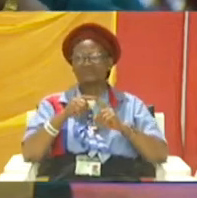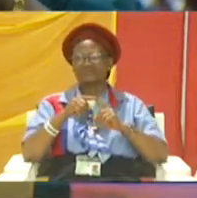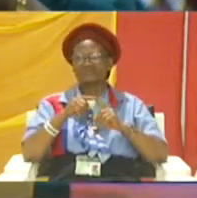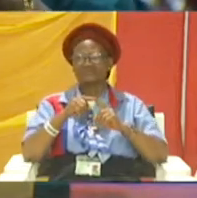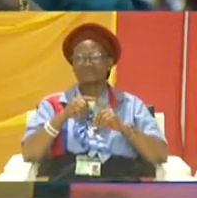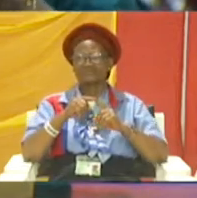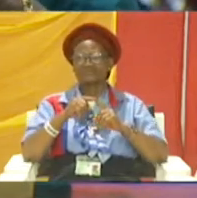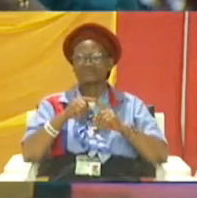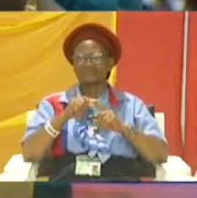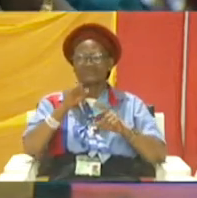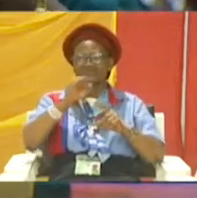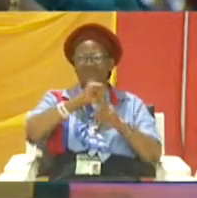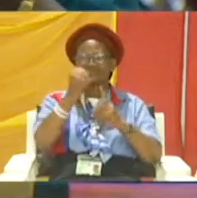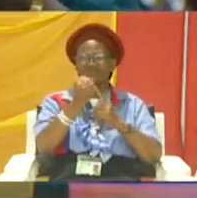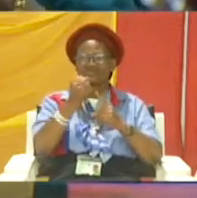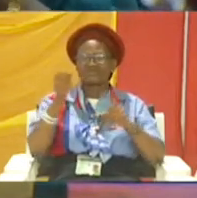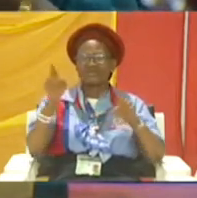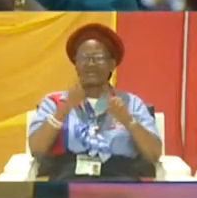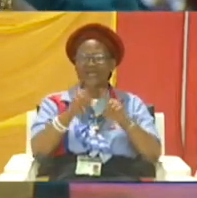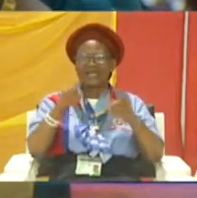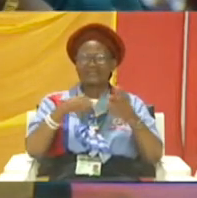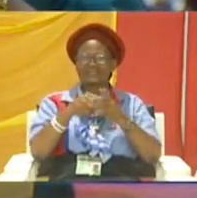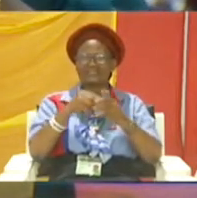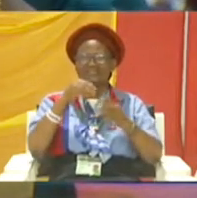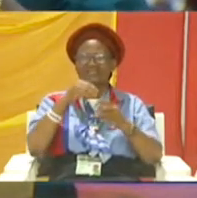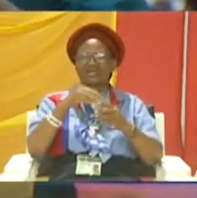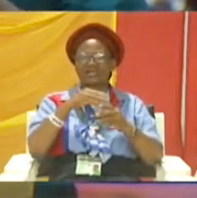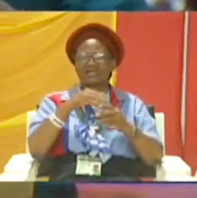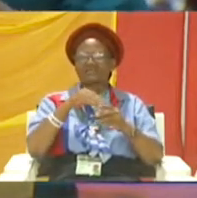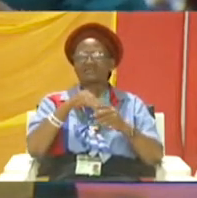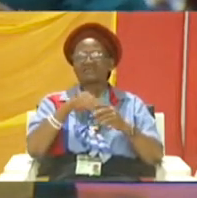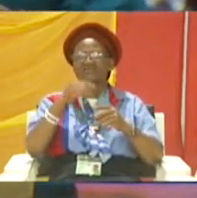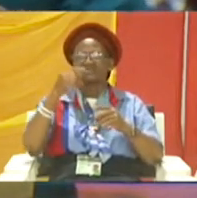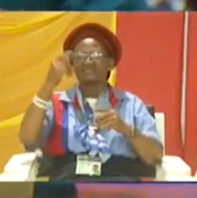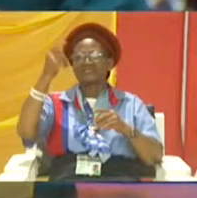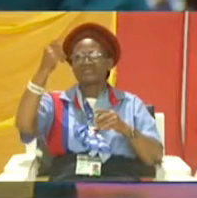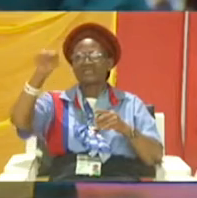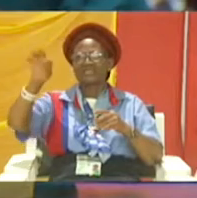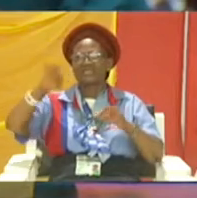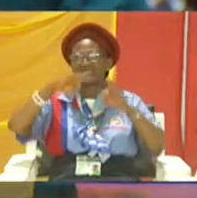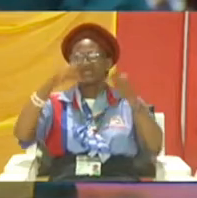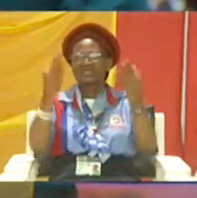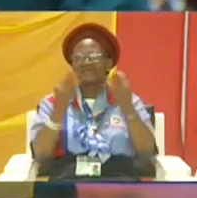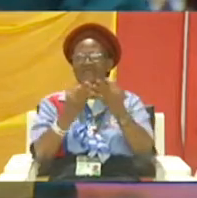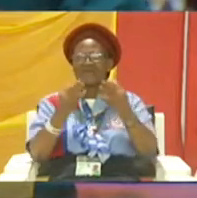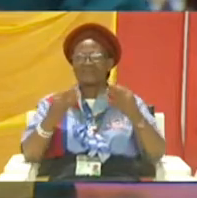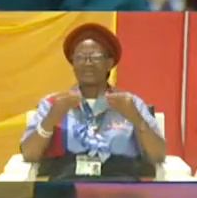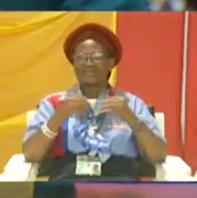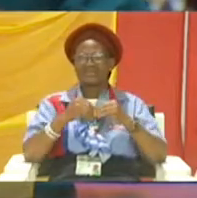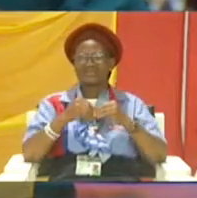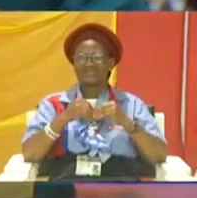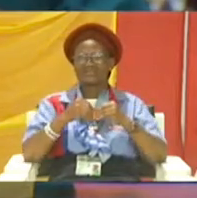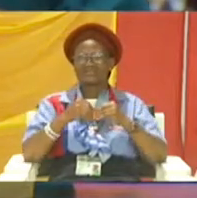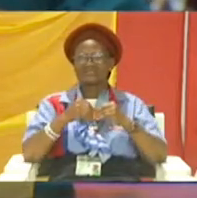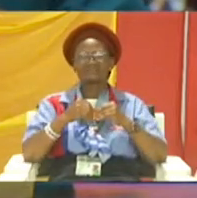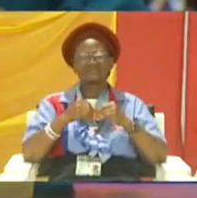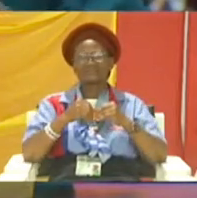a situation like this in the family, you will